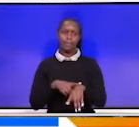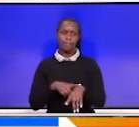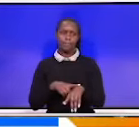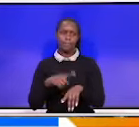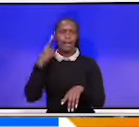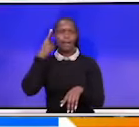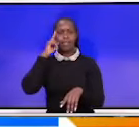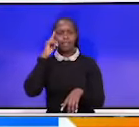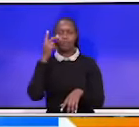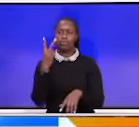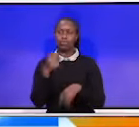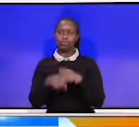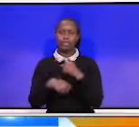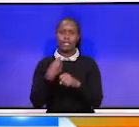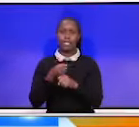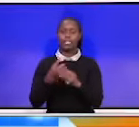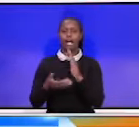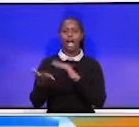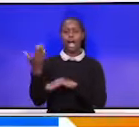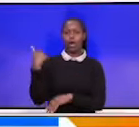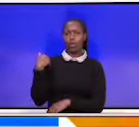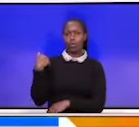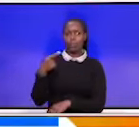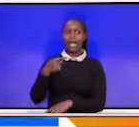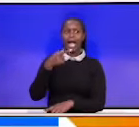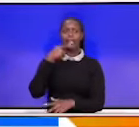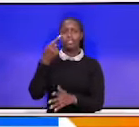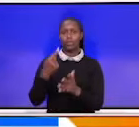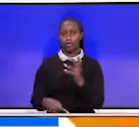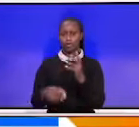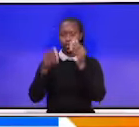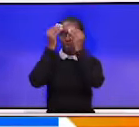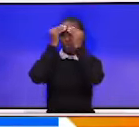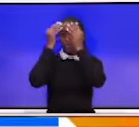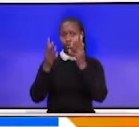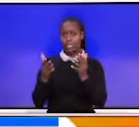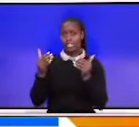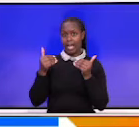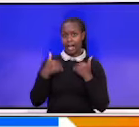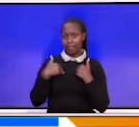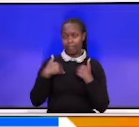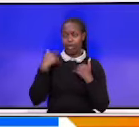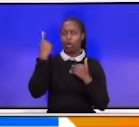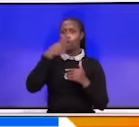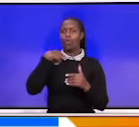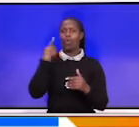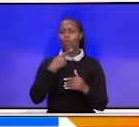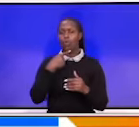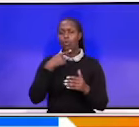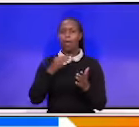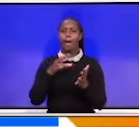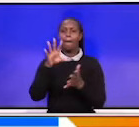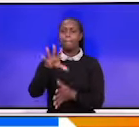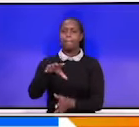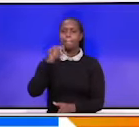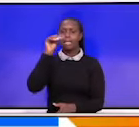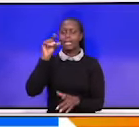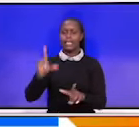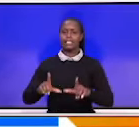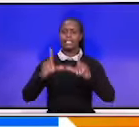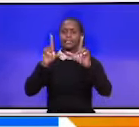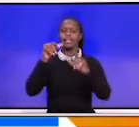ago, I said there were those students who had been unable to collect their